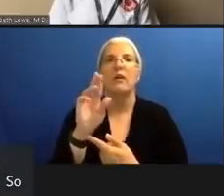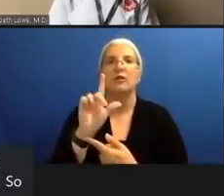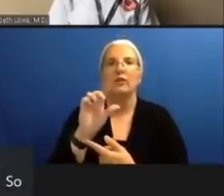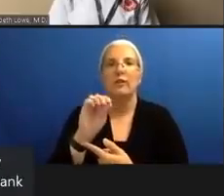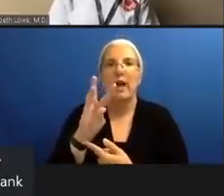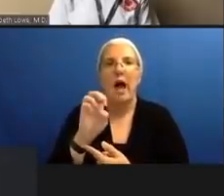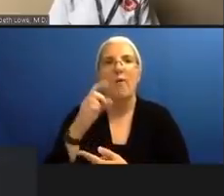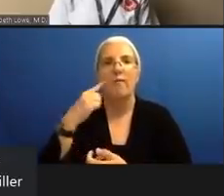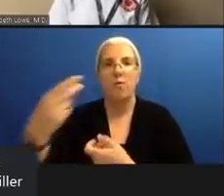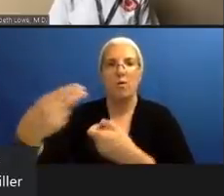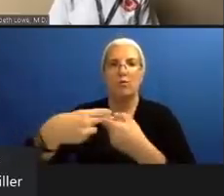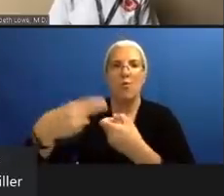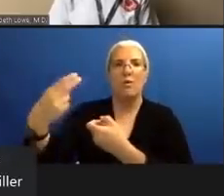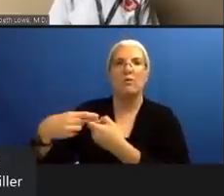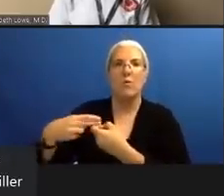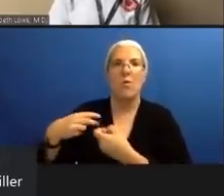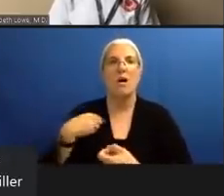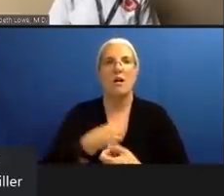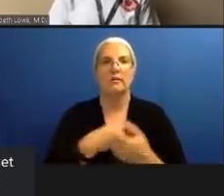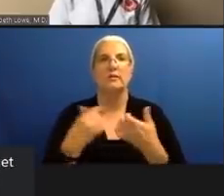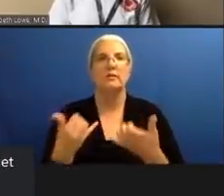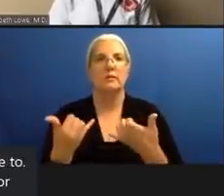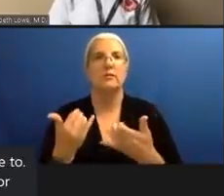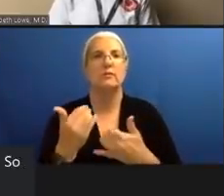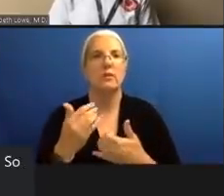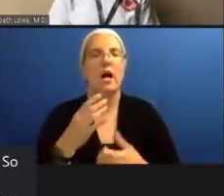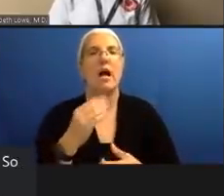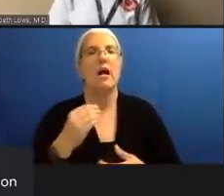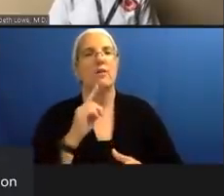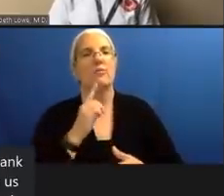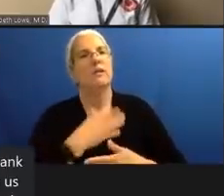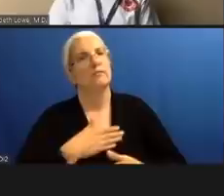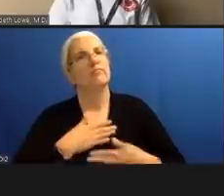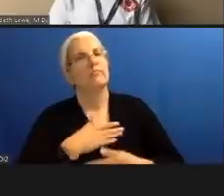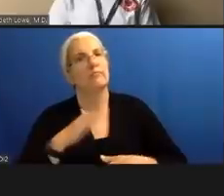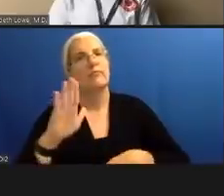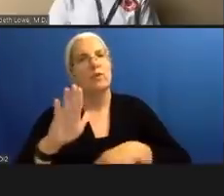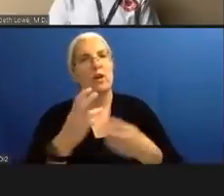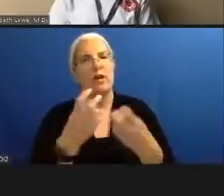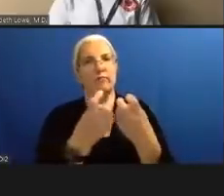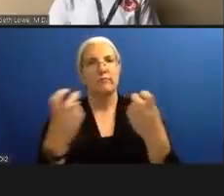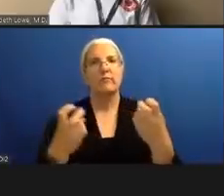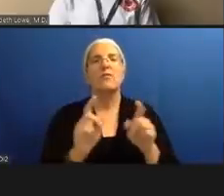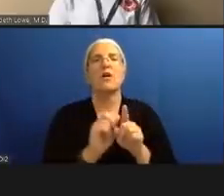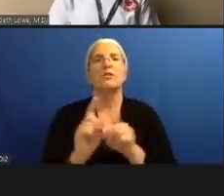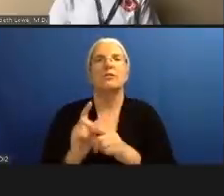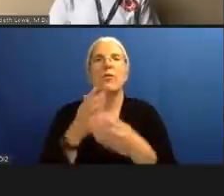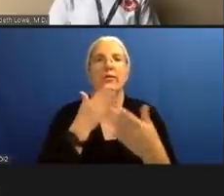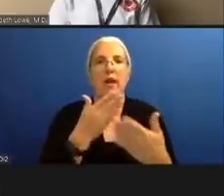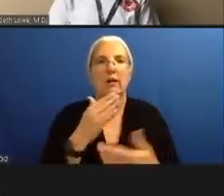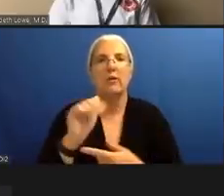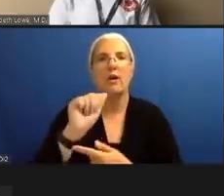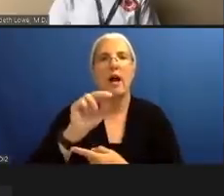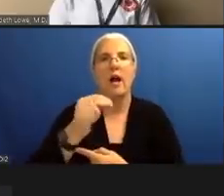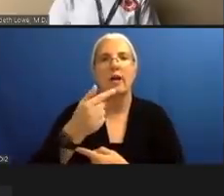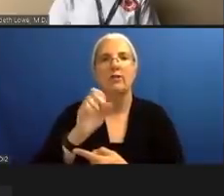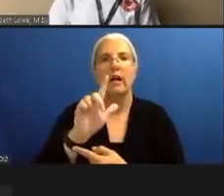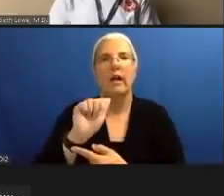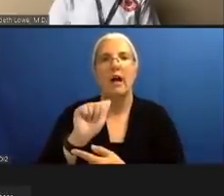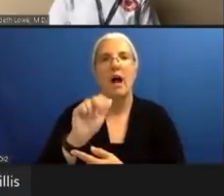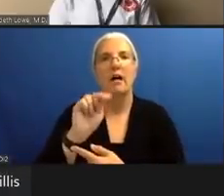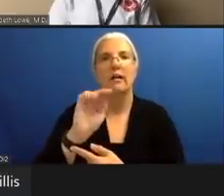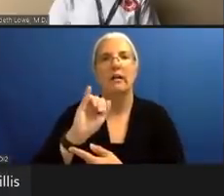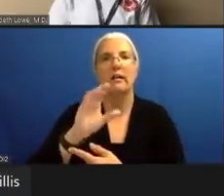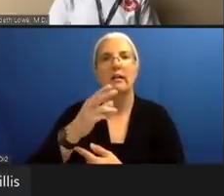both on our panel. And thank you again to Angela Nicholson and Dr. Matt Willis for providing us with a really